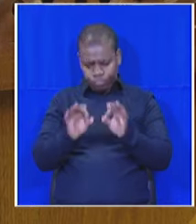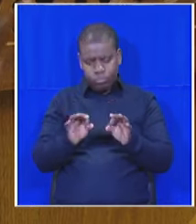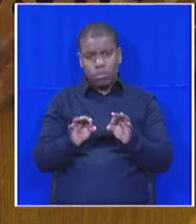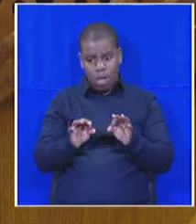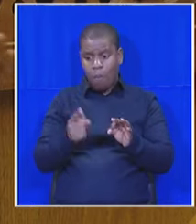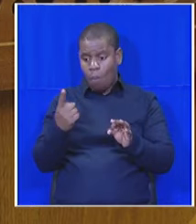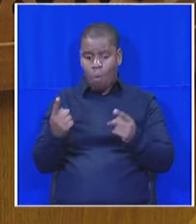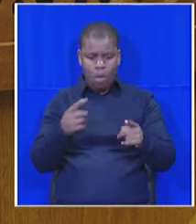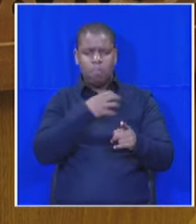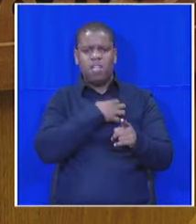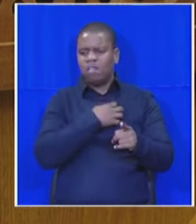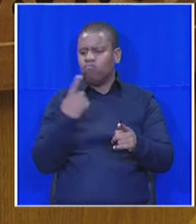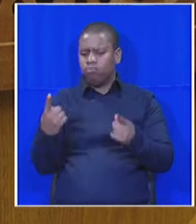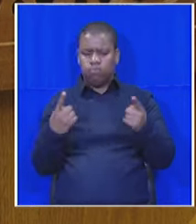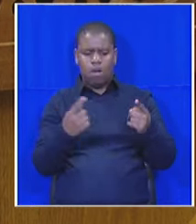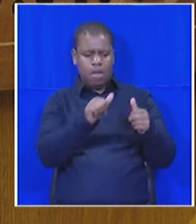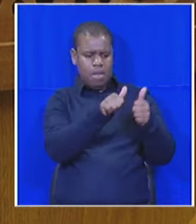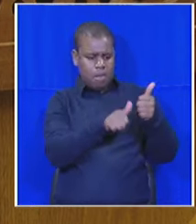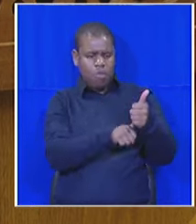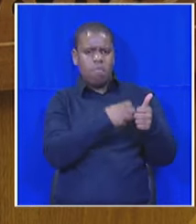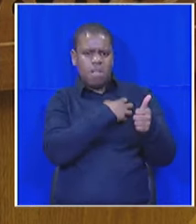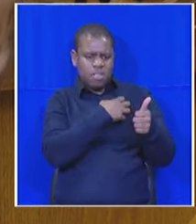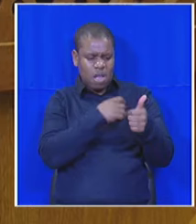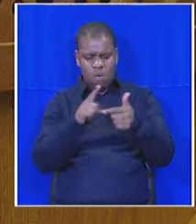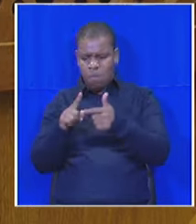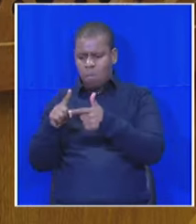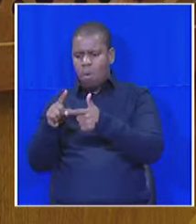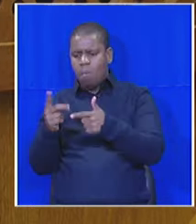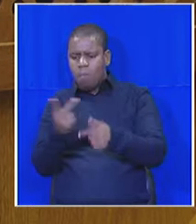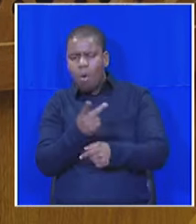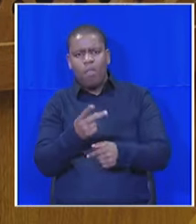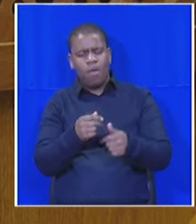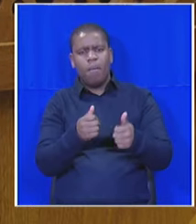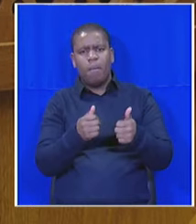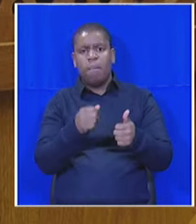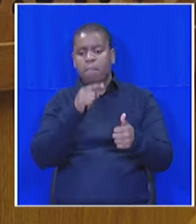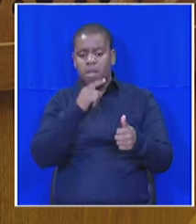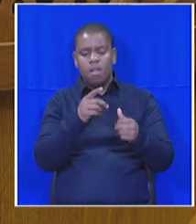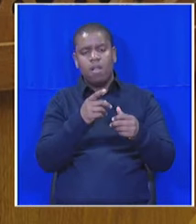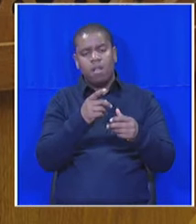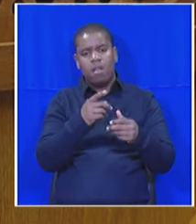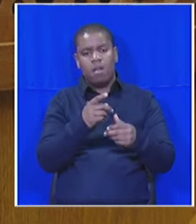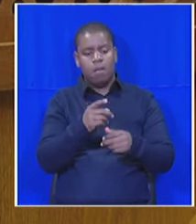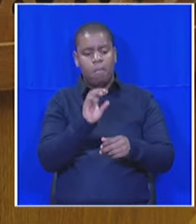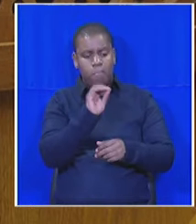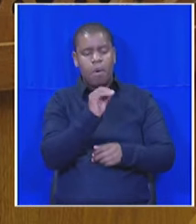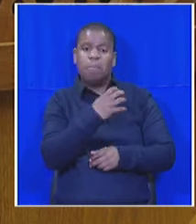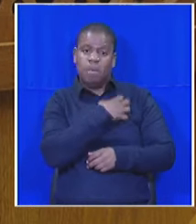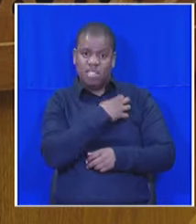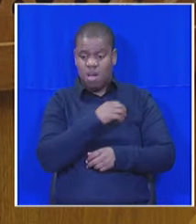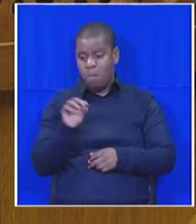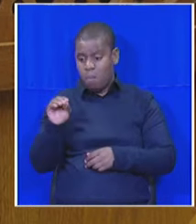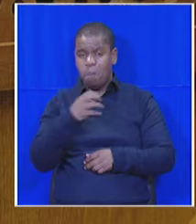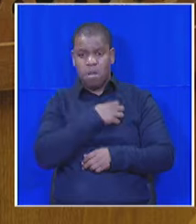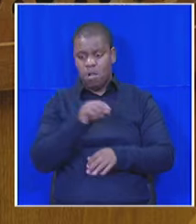a minister, a deputy minister, and loads of programs, then each of these departments must be important